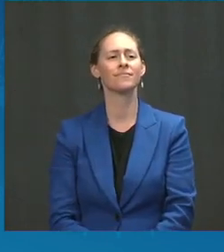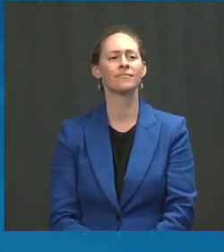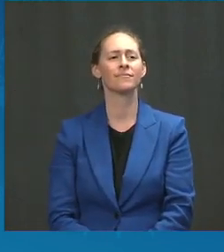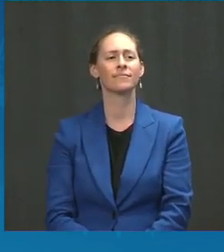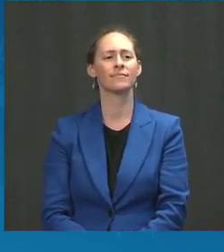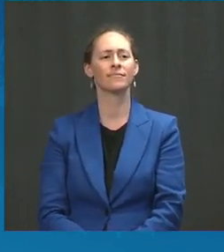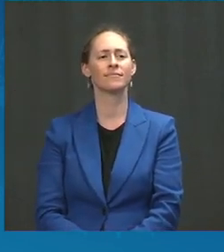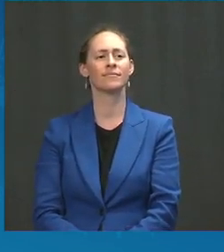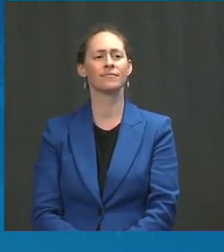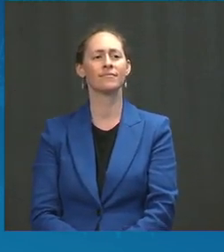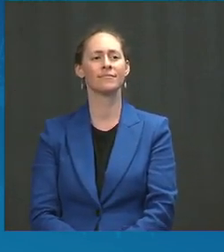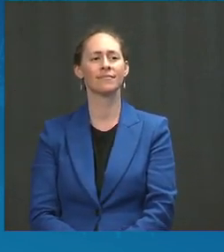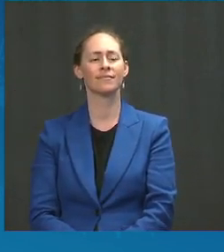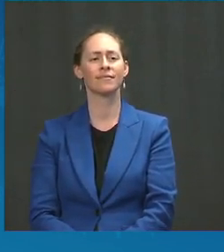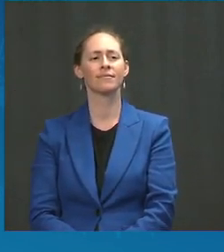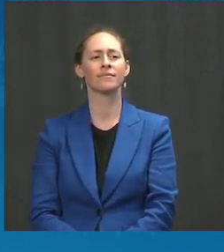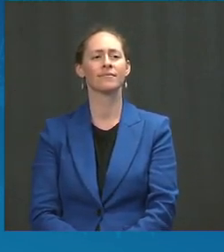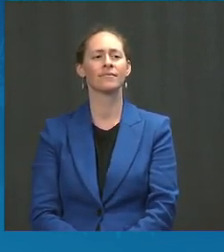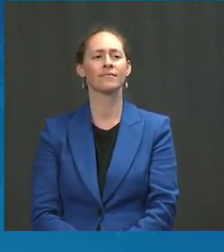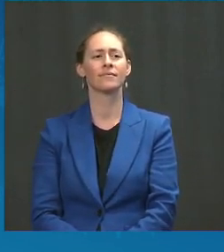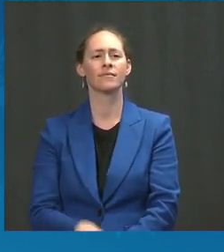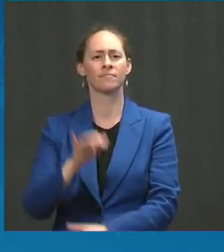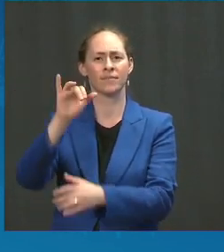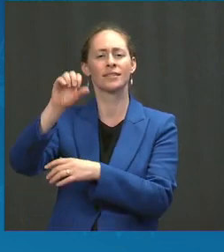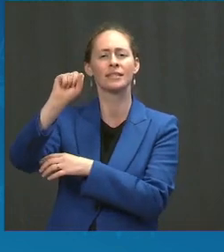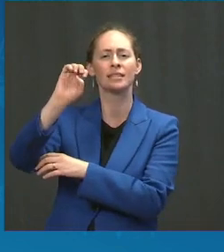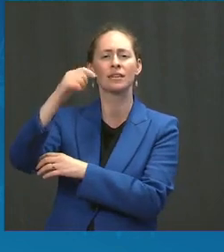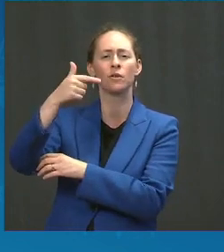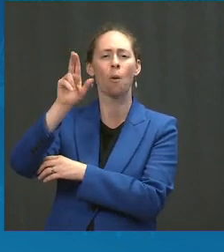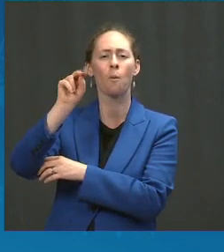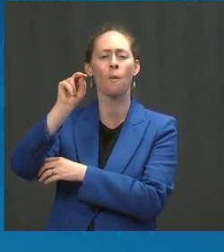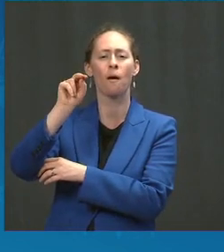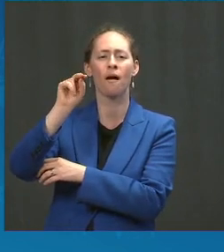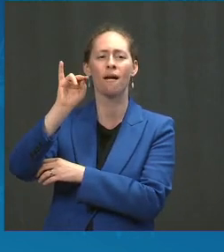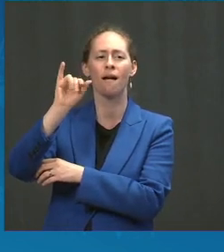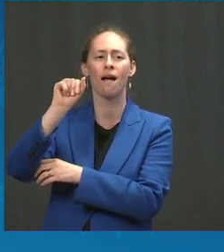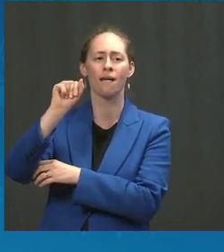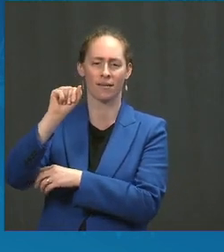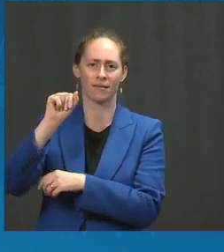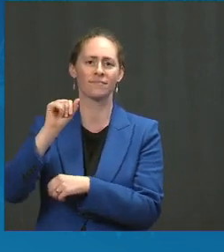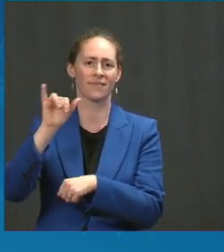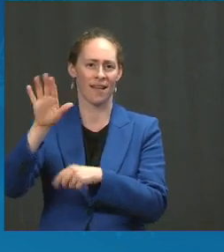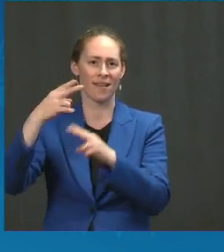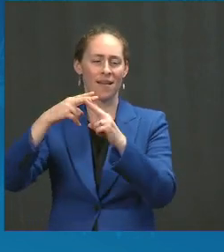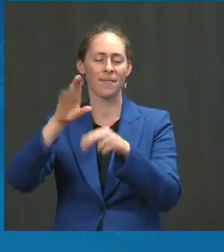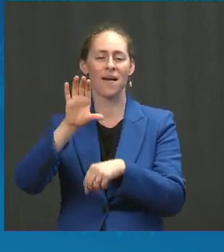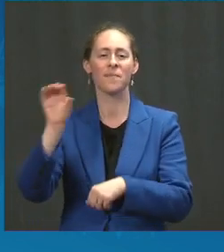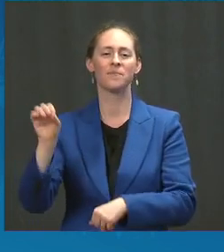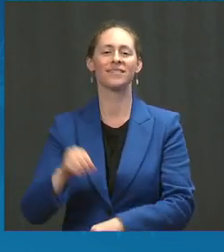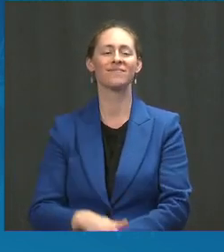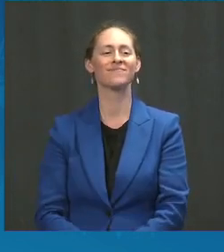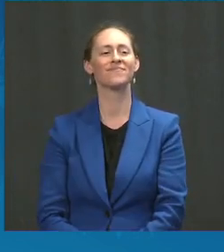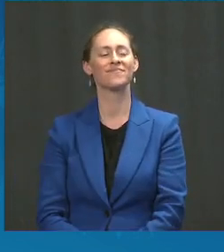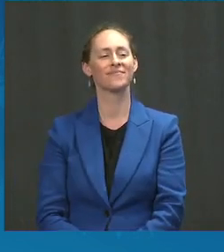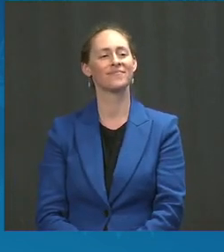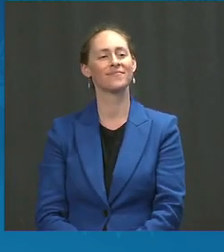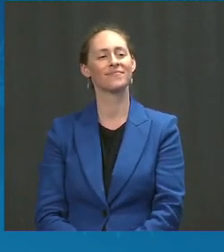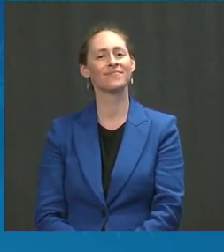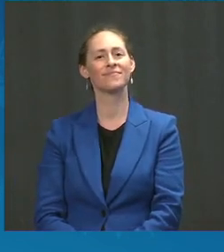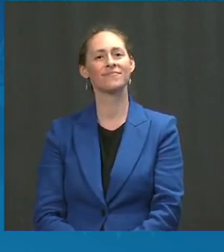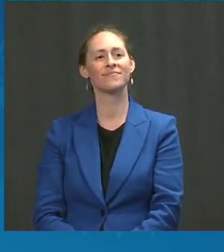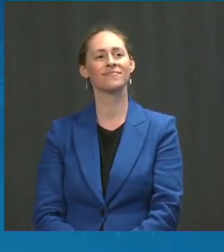pandemic from the SBA's PPP program. So welcome, Walt. Great to have you here. Please share your question for the Vice President.